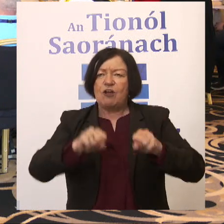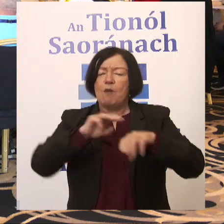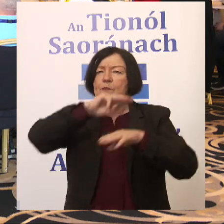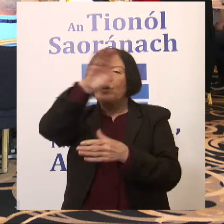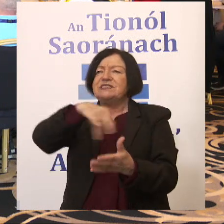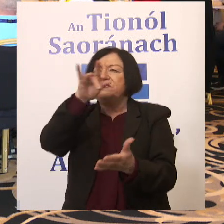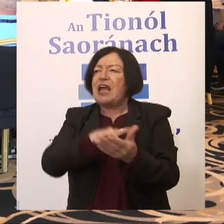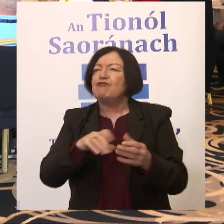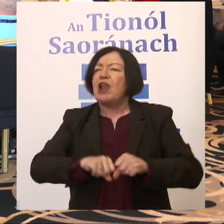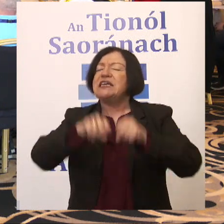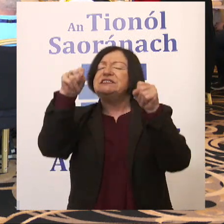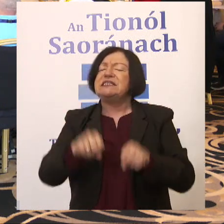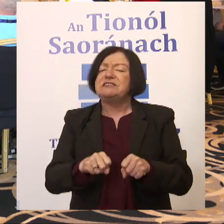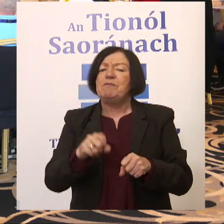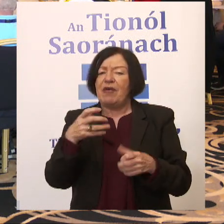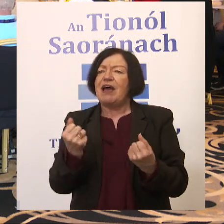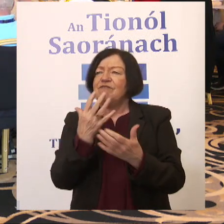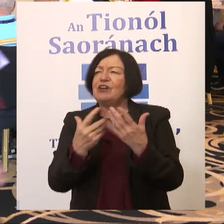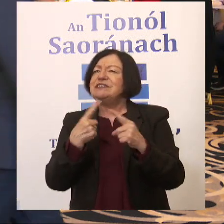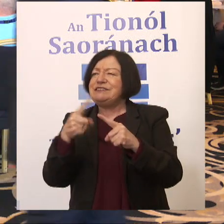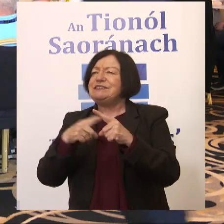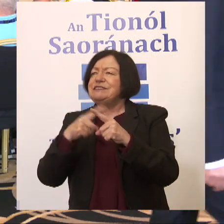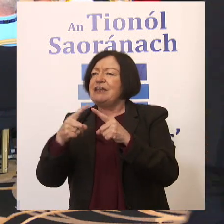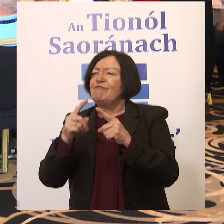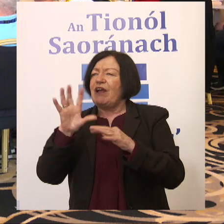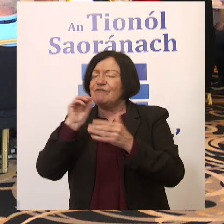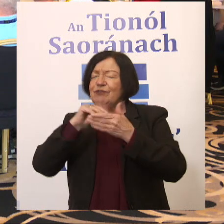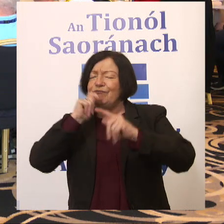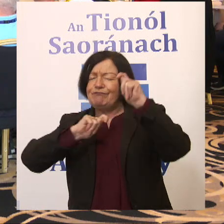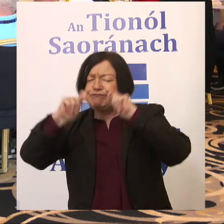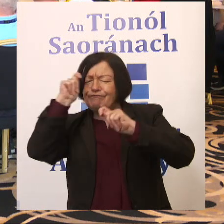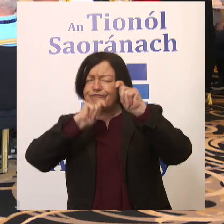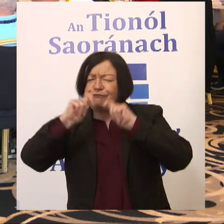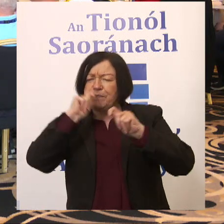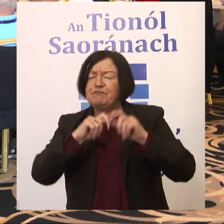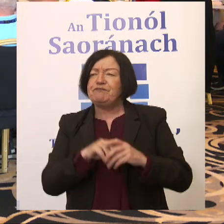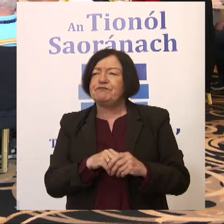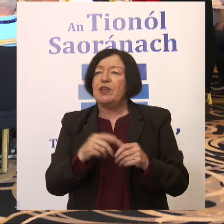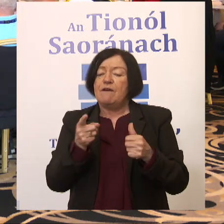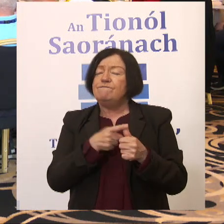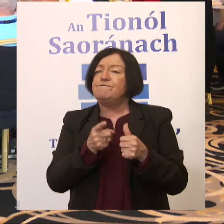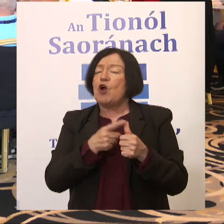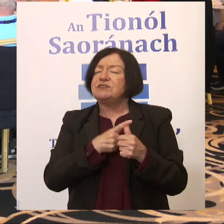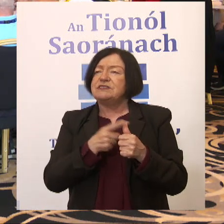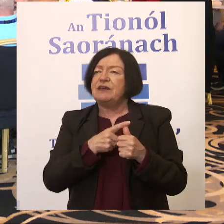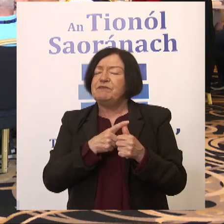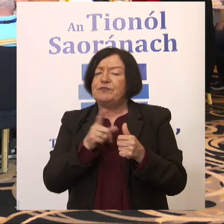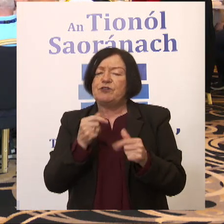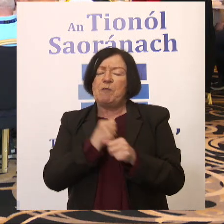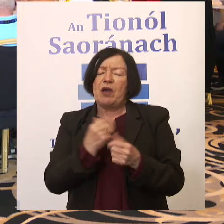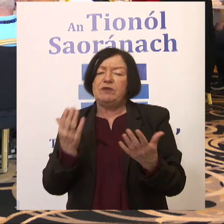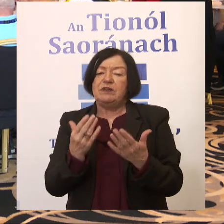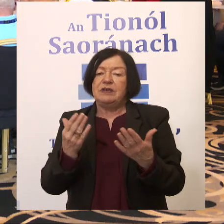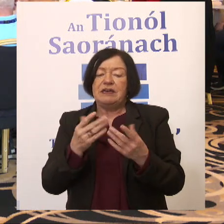centralised systems on the other, I think there's a couple of different dimensions that are worth bearing in mind to that. So first and foremost, we might be talking about